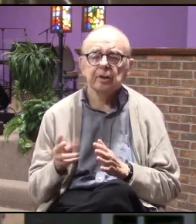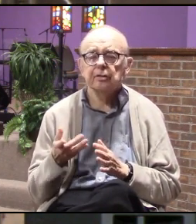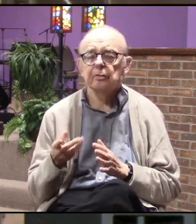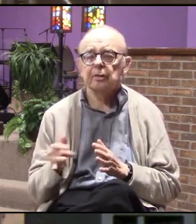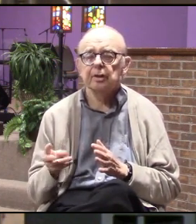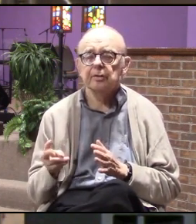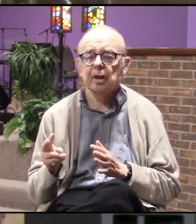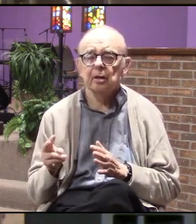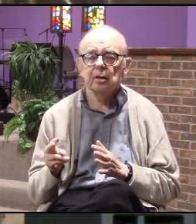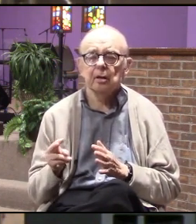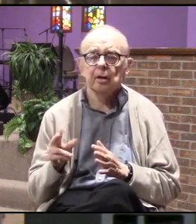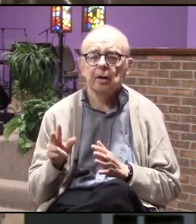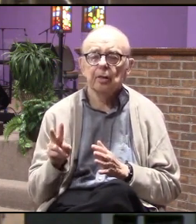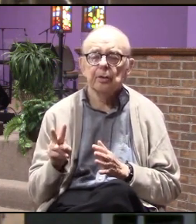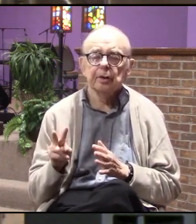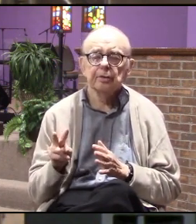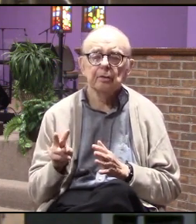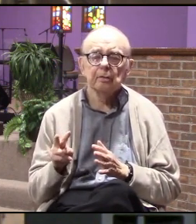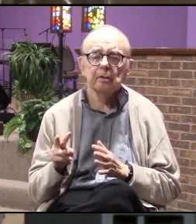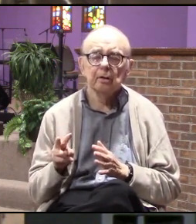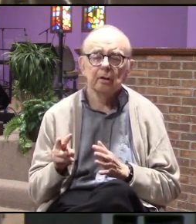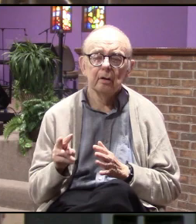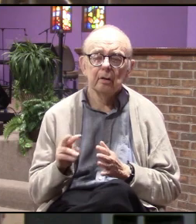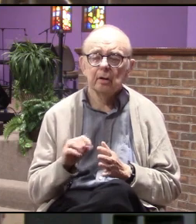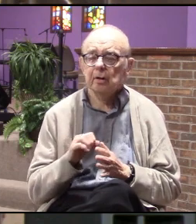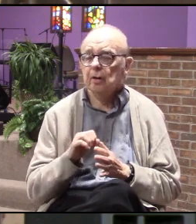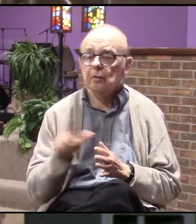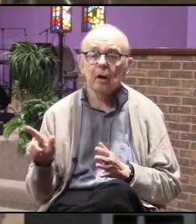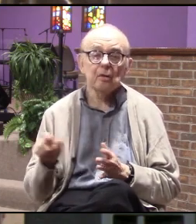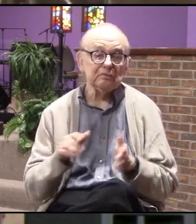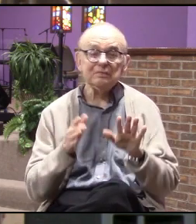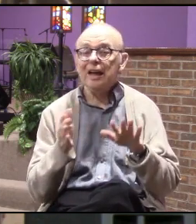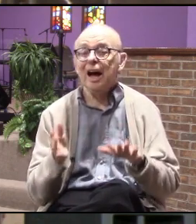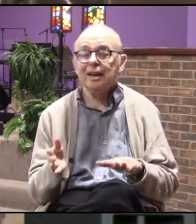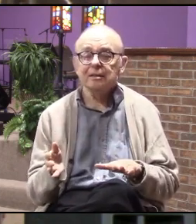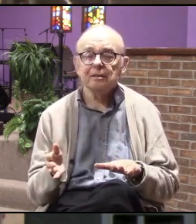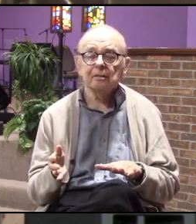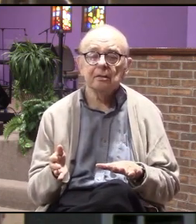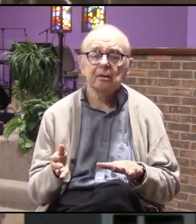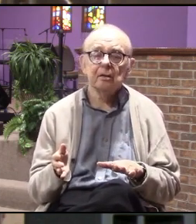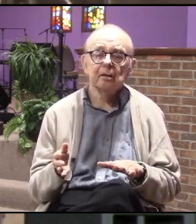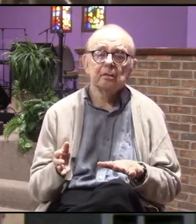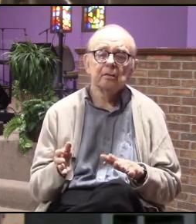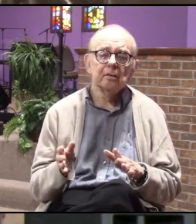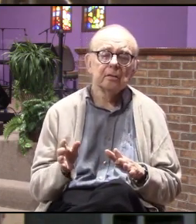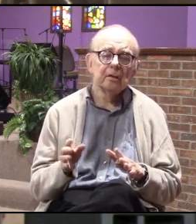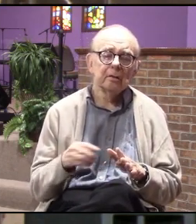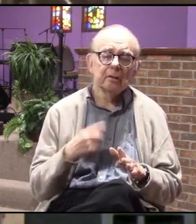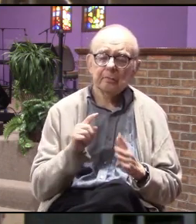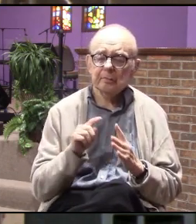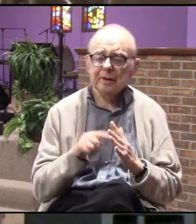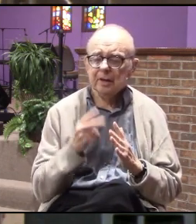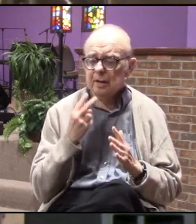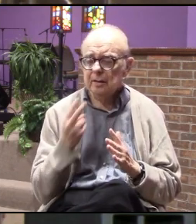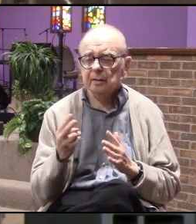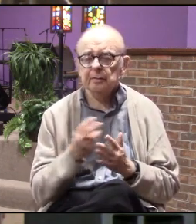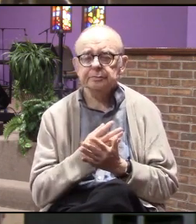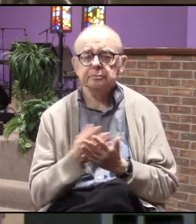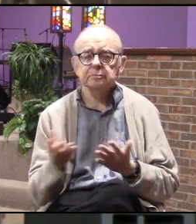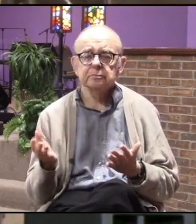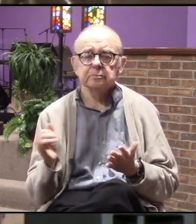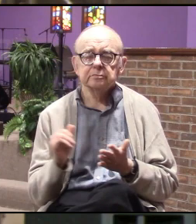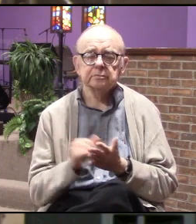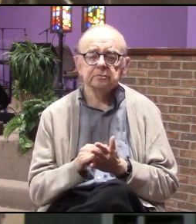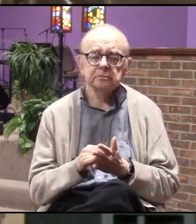27, 32, that are all dying. And we begin to look at everything and